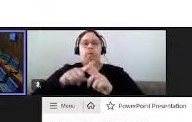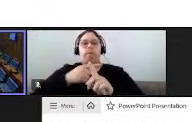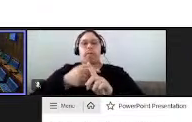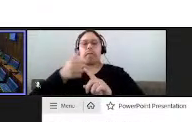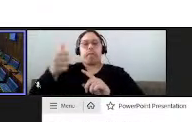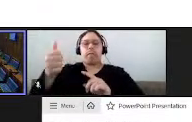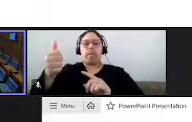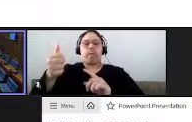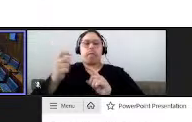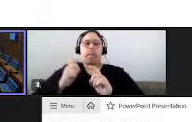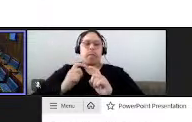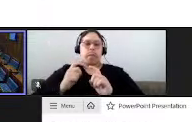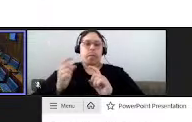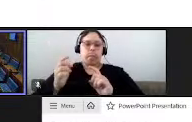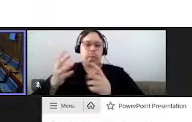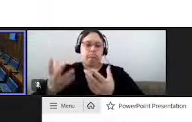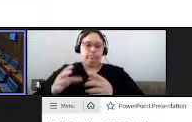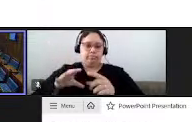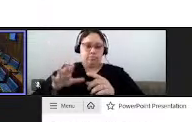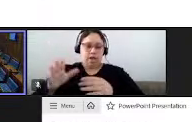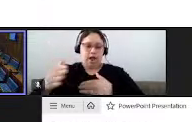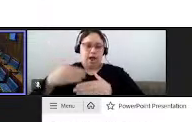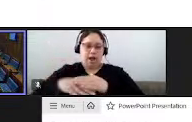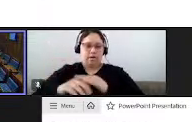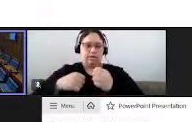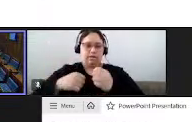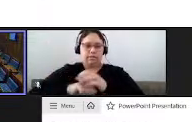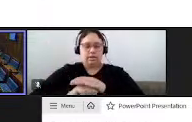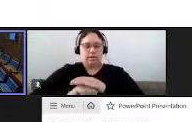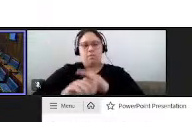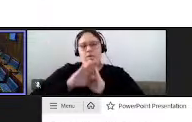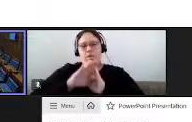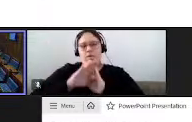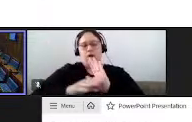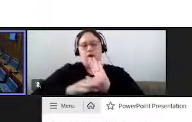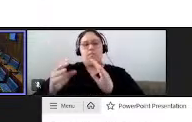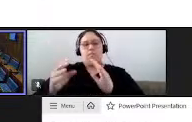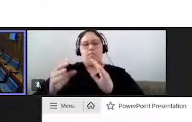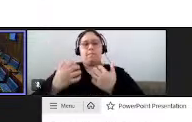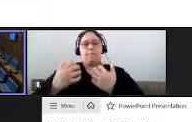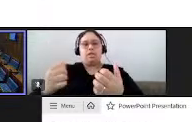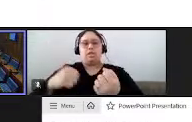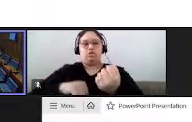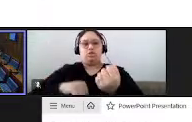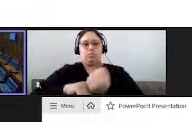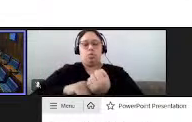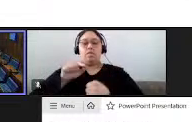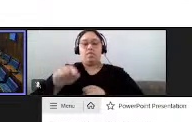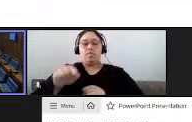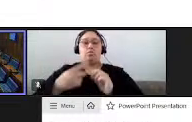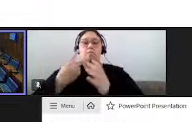undertakings tracked, and both of these were under the sub-program plenary support. In both instances, it was projected that we would